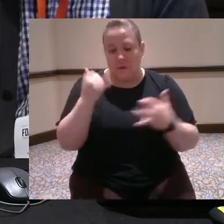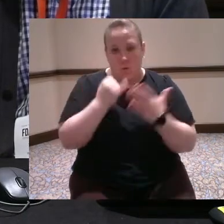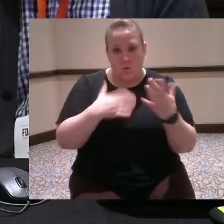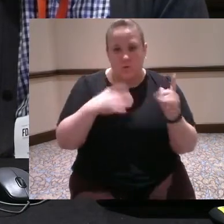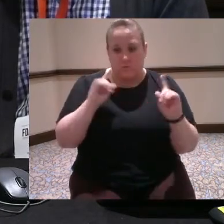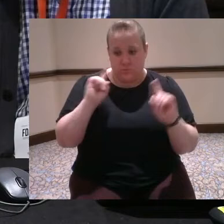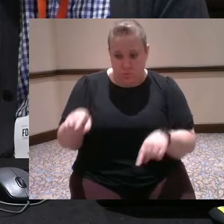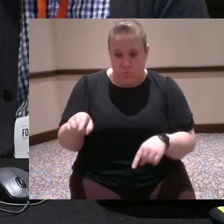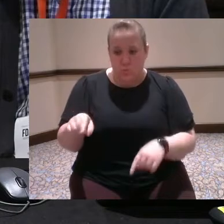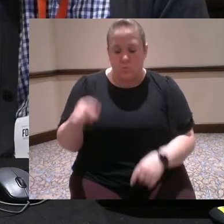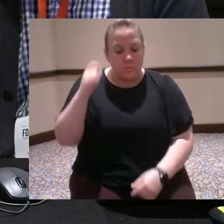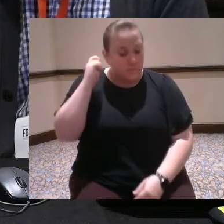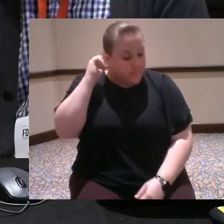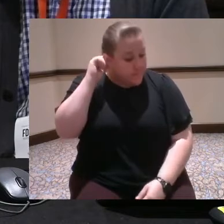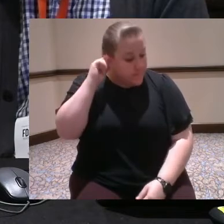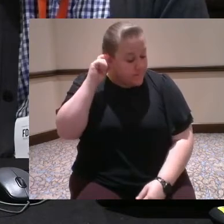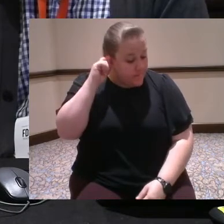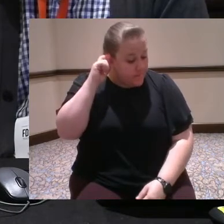on from here.